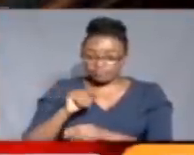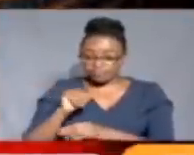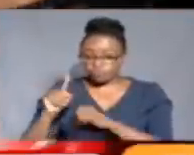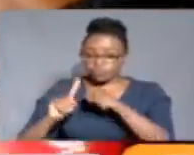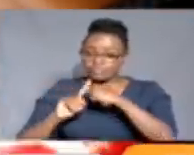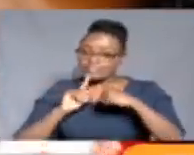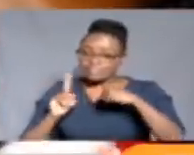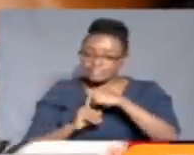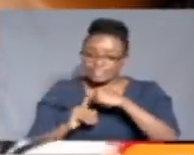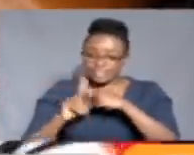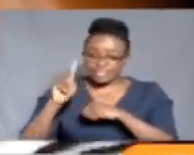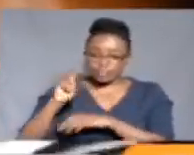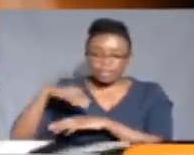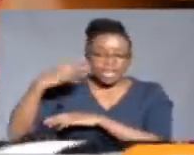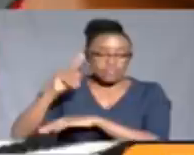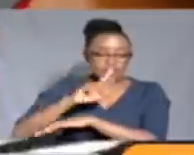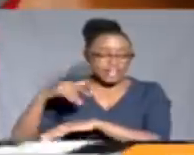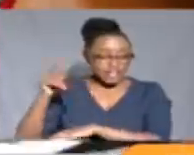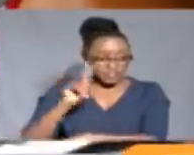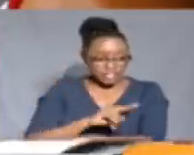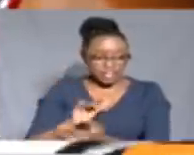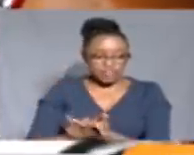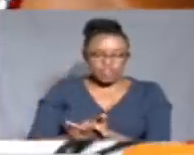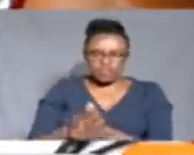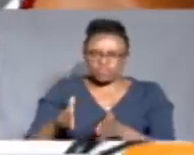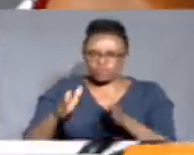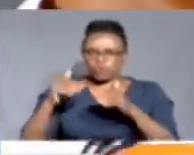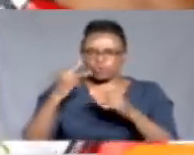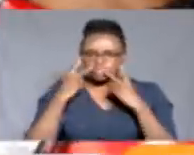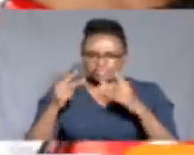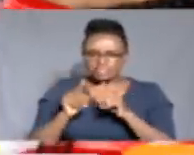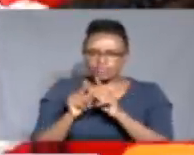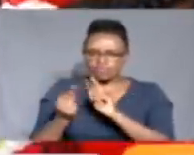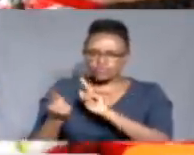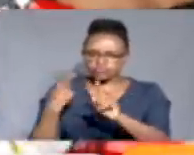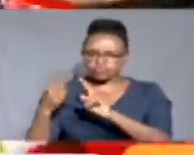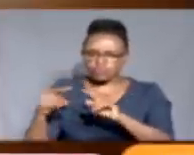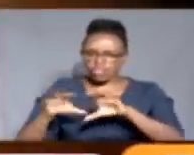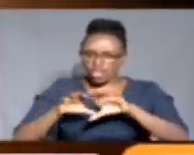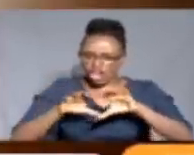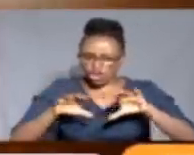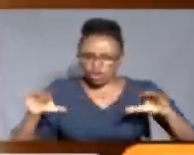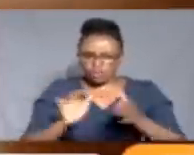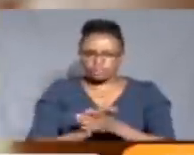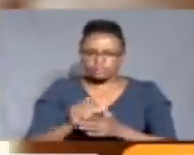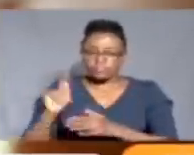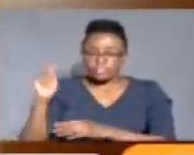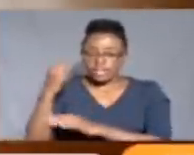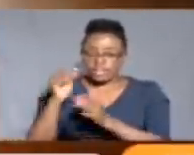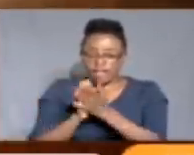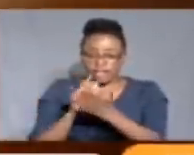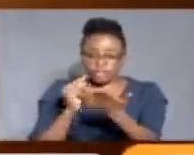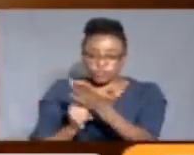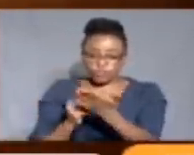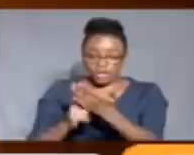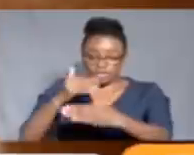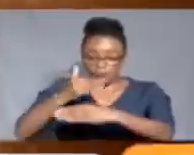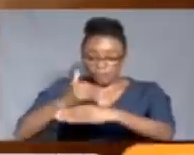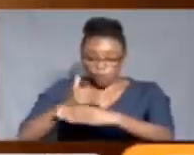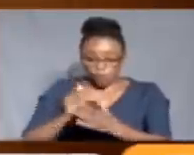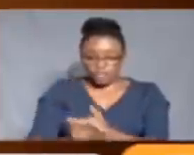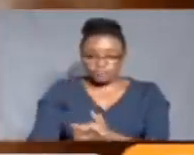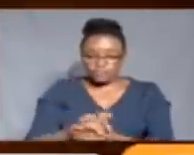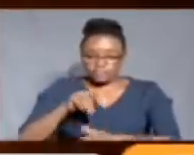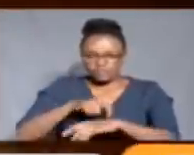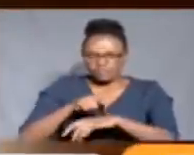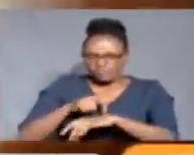covered on a daily basis. Her route sees her traverse the length and breadth of Kenya and Uganda. It is